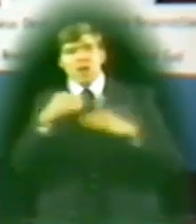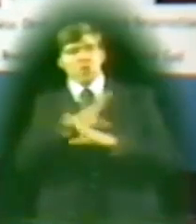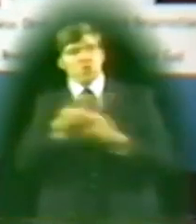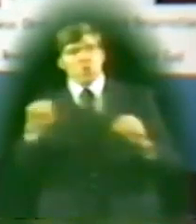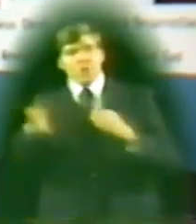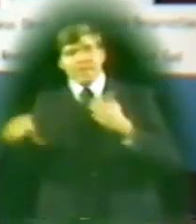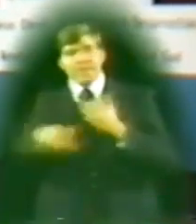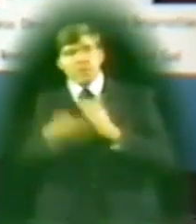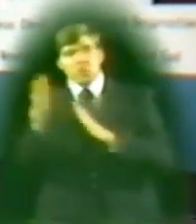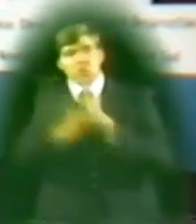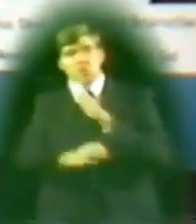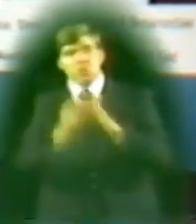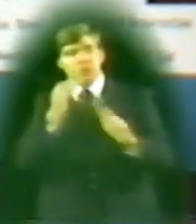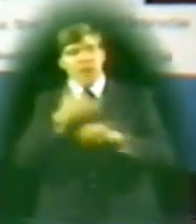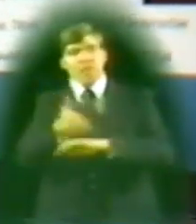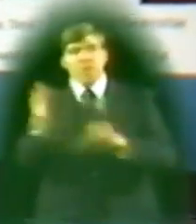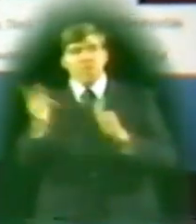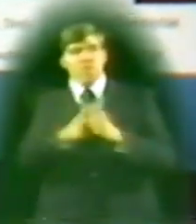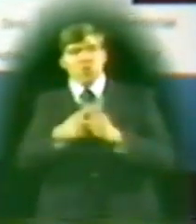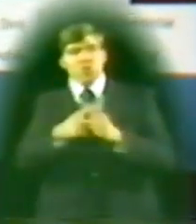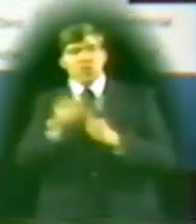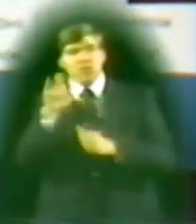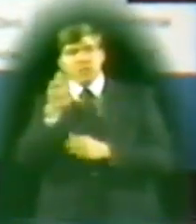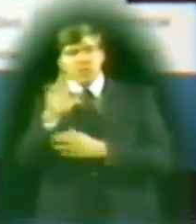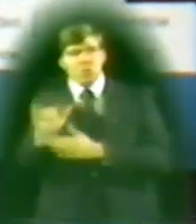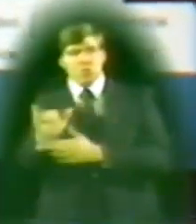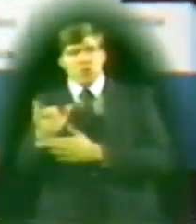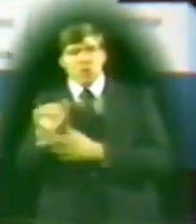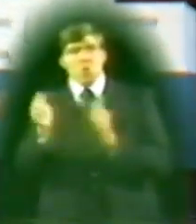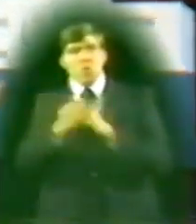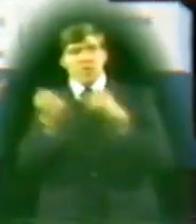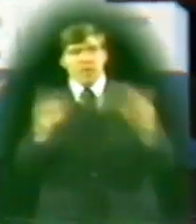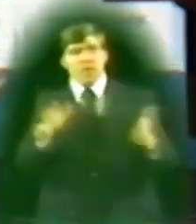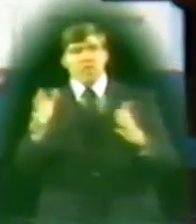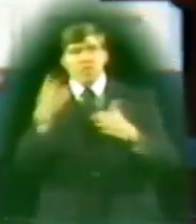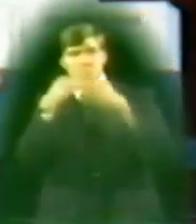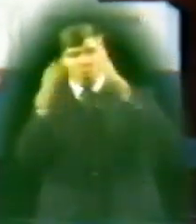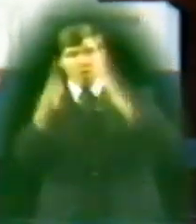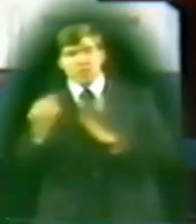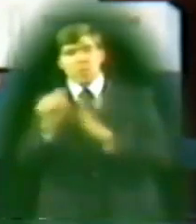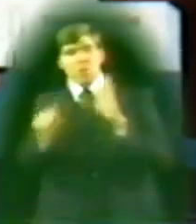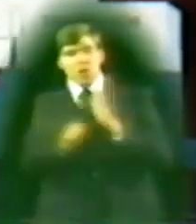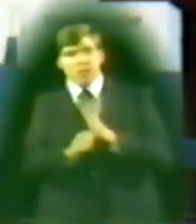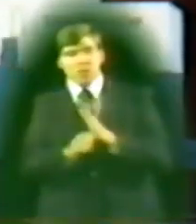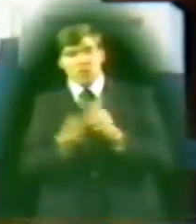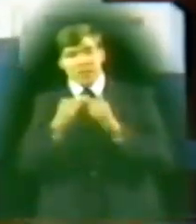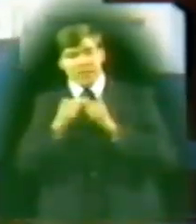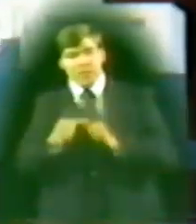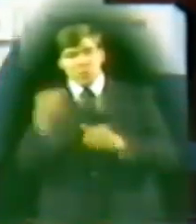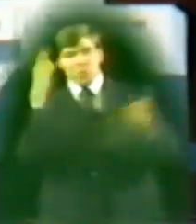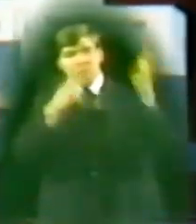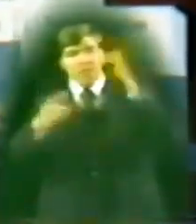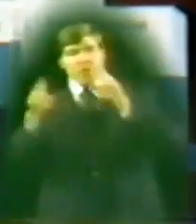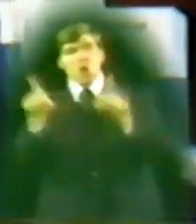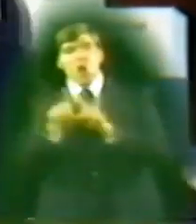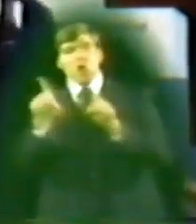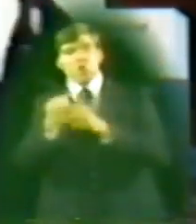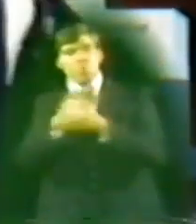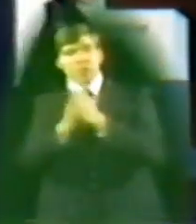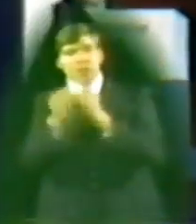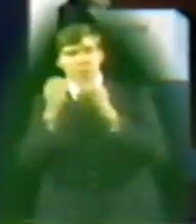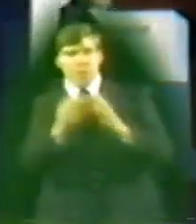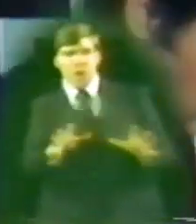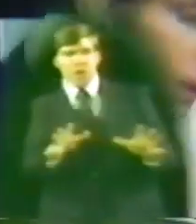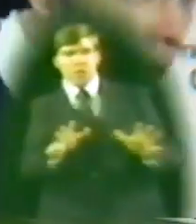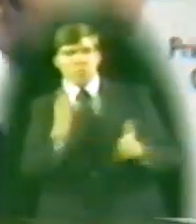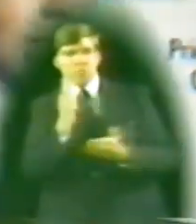after the first century. With the demise of the prophets and apostles, the vital principle of continuous revelation also became